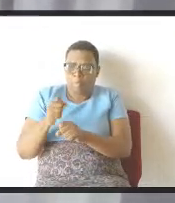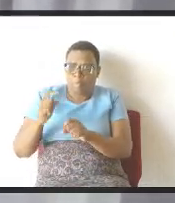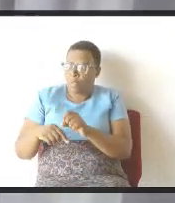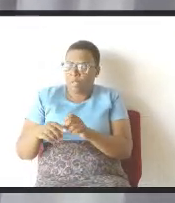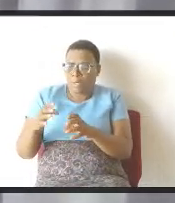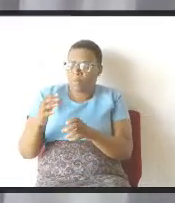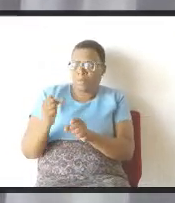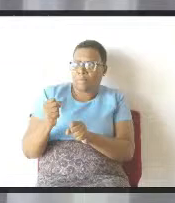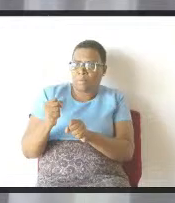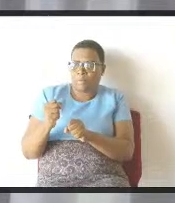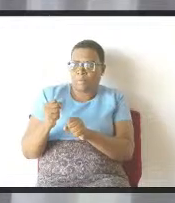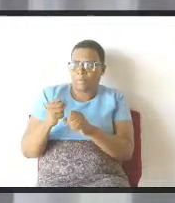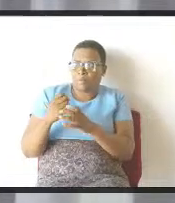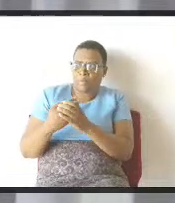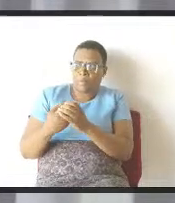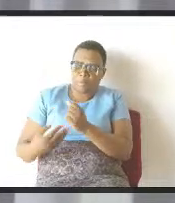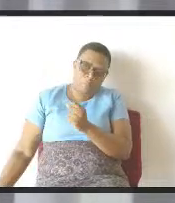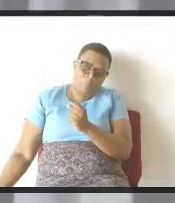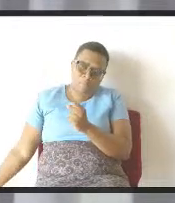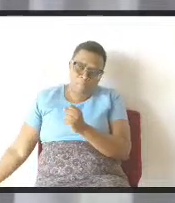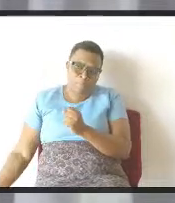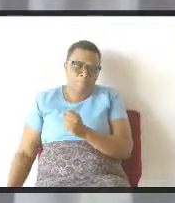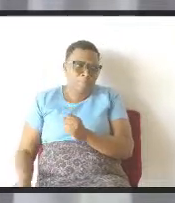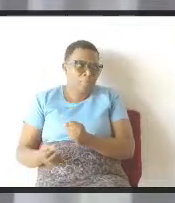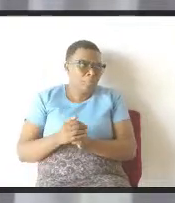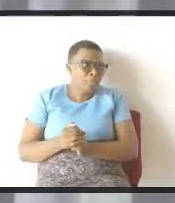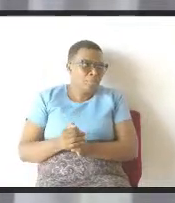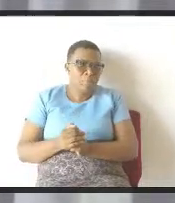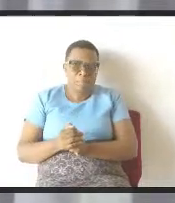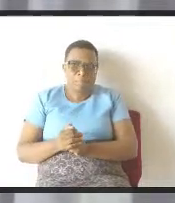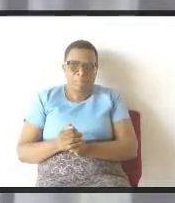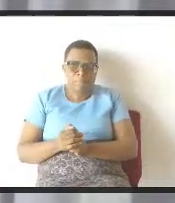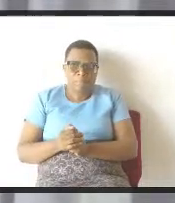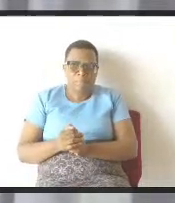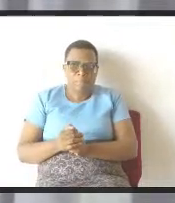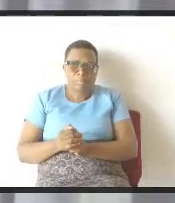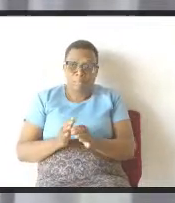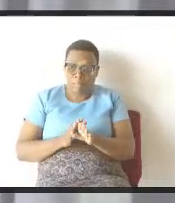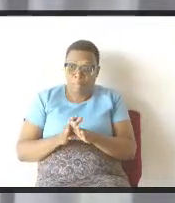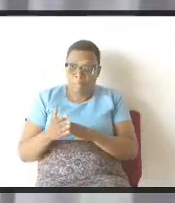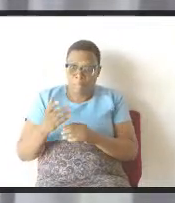You have to hang tough spiritually.